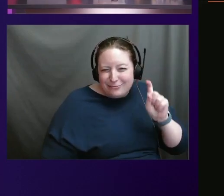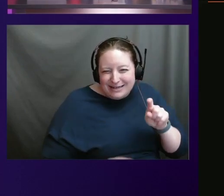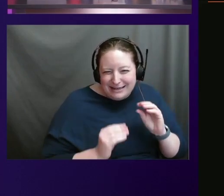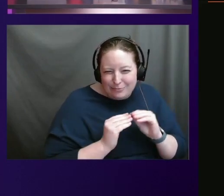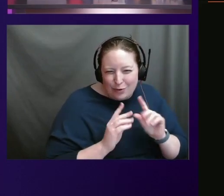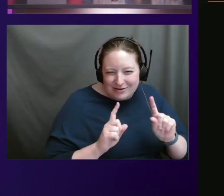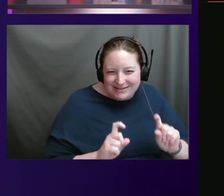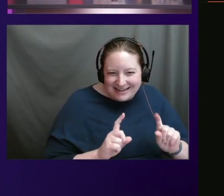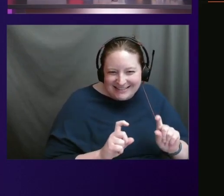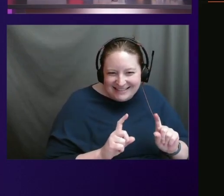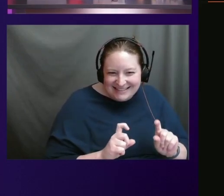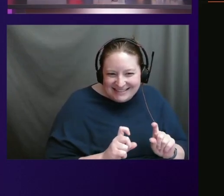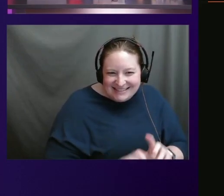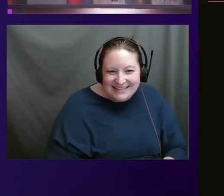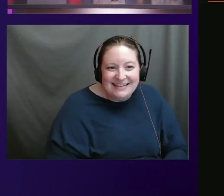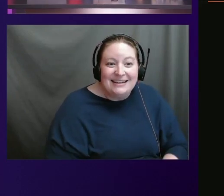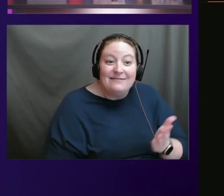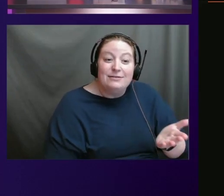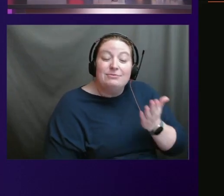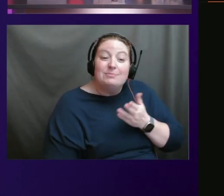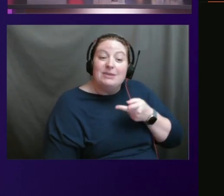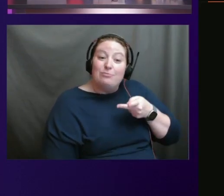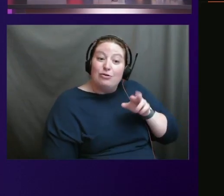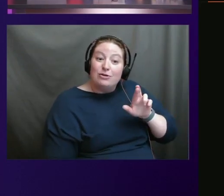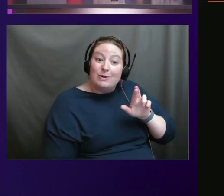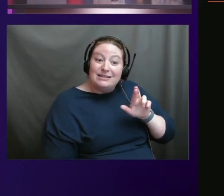If you have submitted a pull request and I haven't said that,